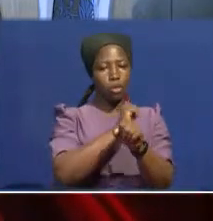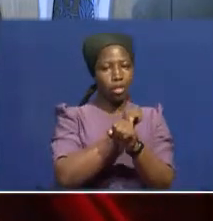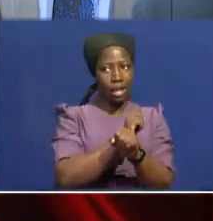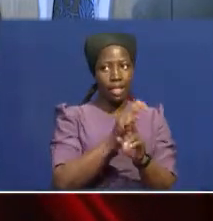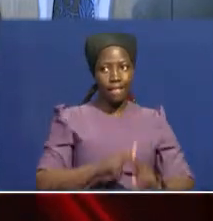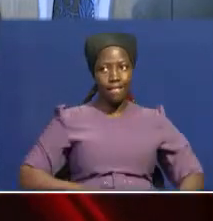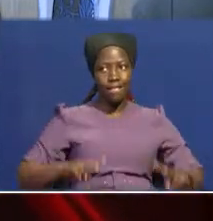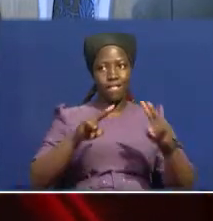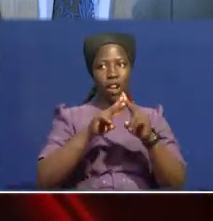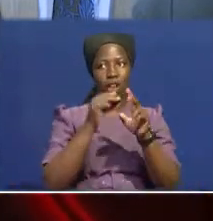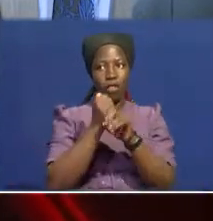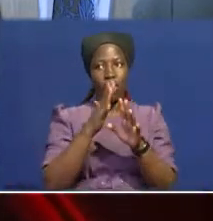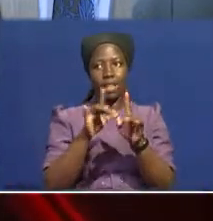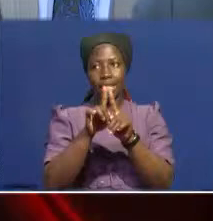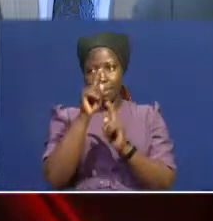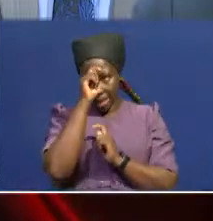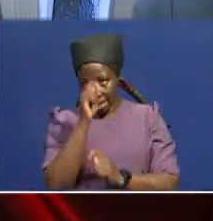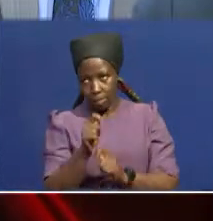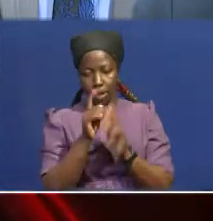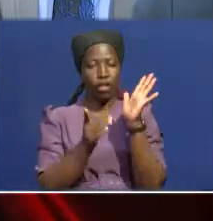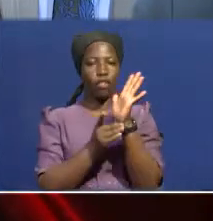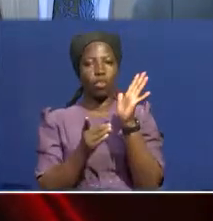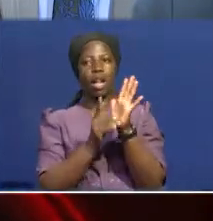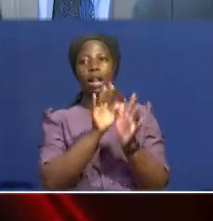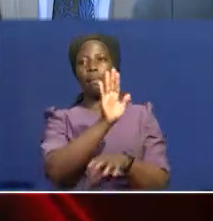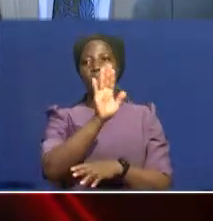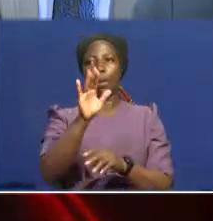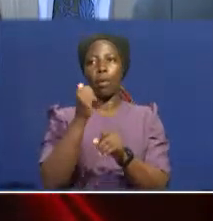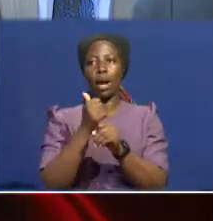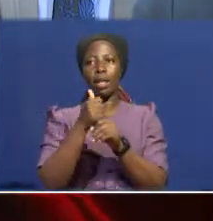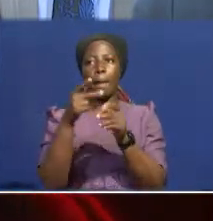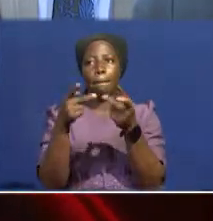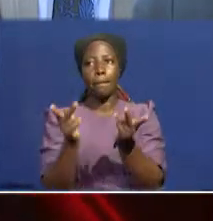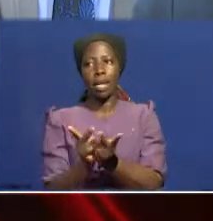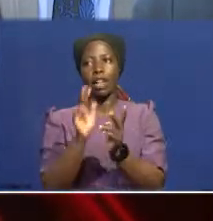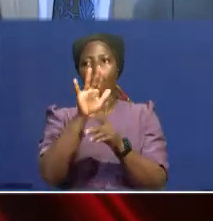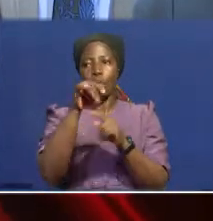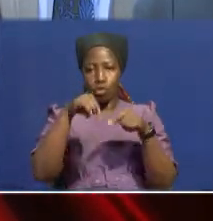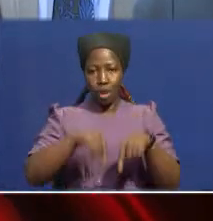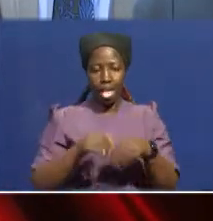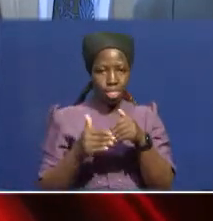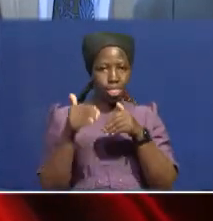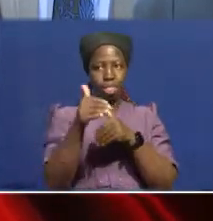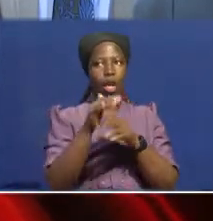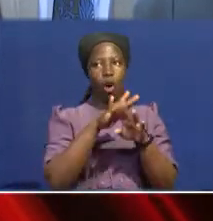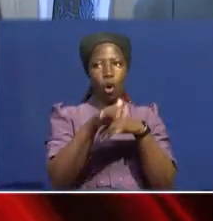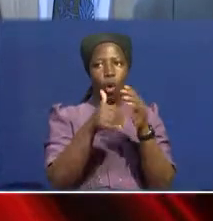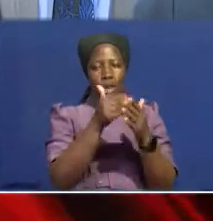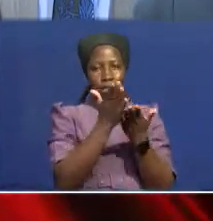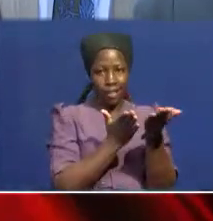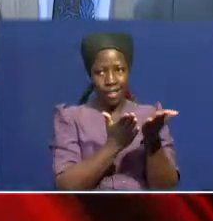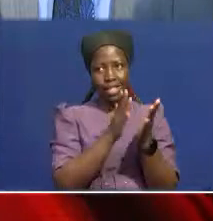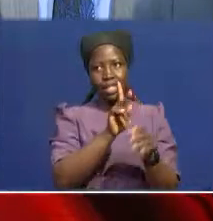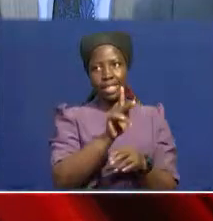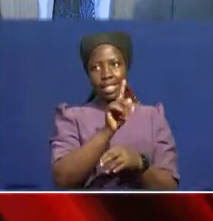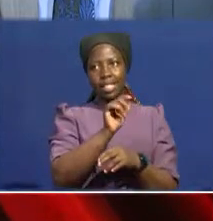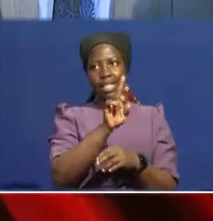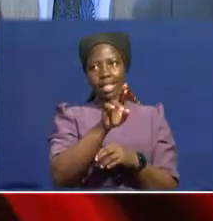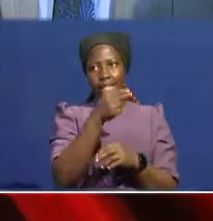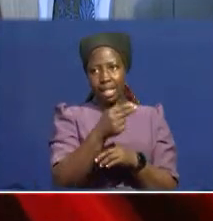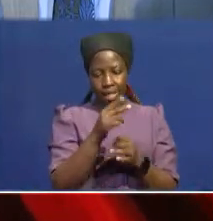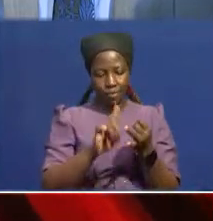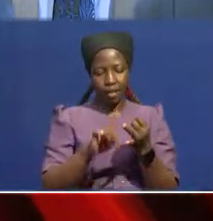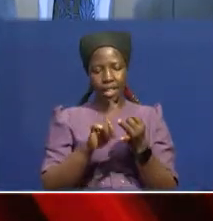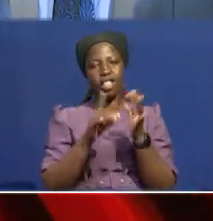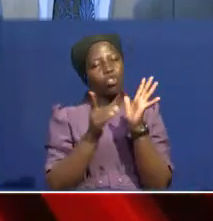and the dignity of the doctors in the places of service. Yes. So as of today, all the services in KUTTRH, all the services that are being offered